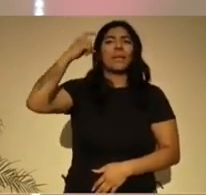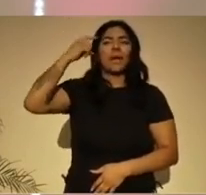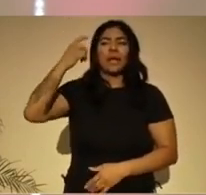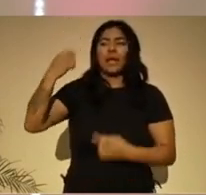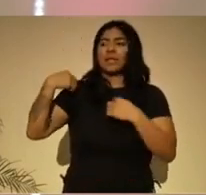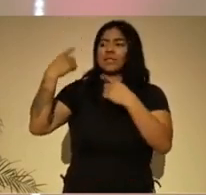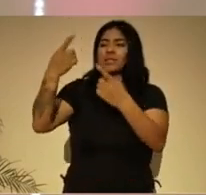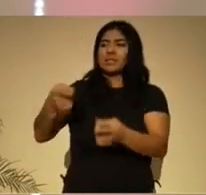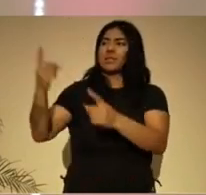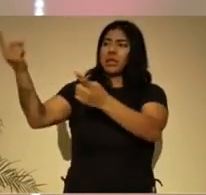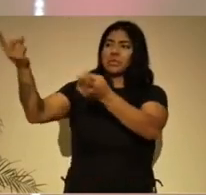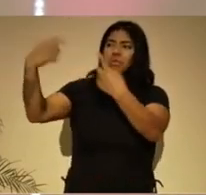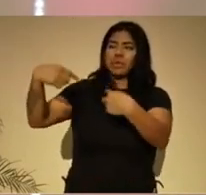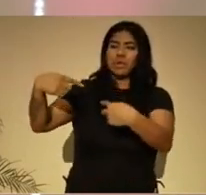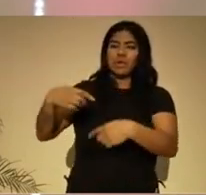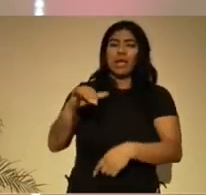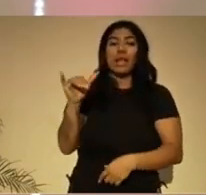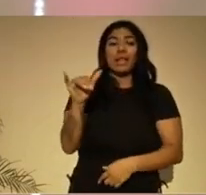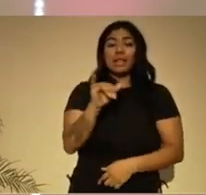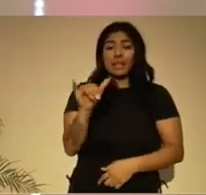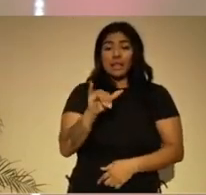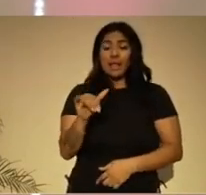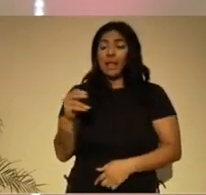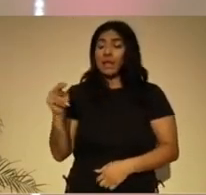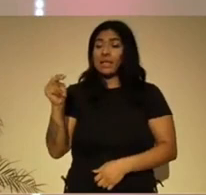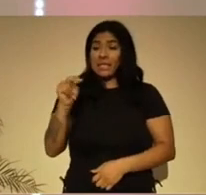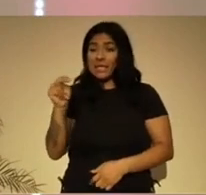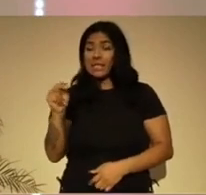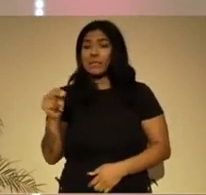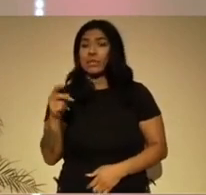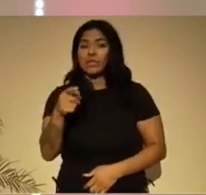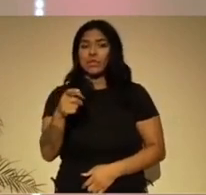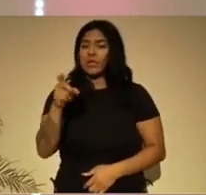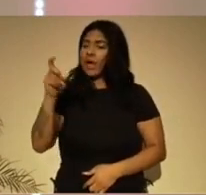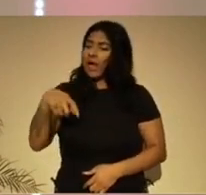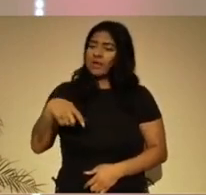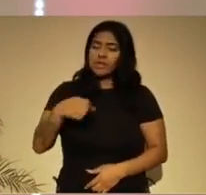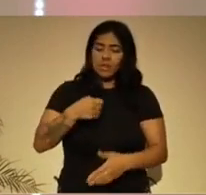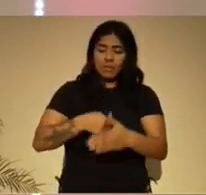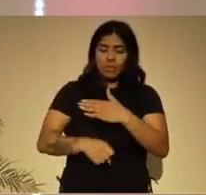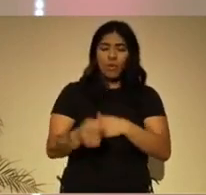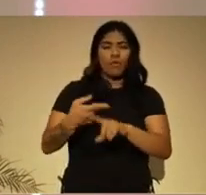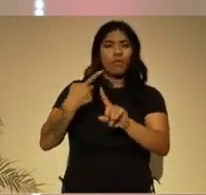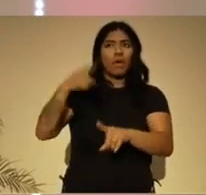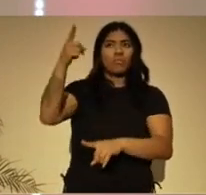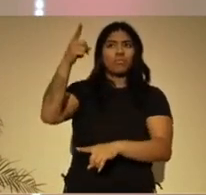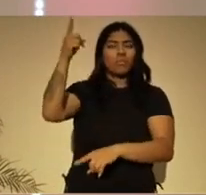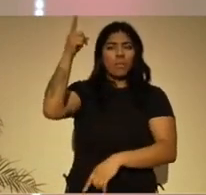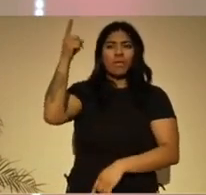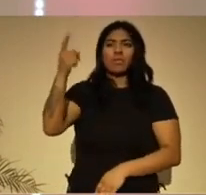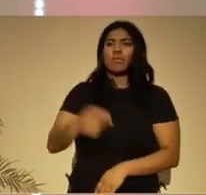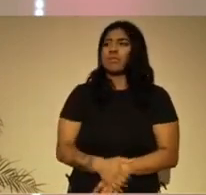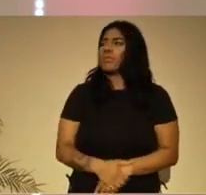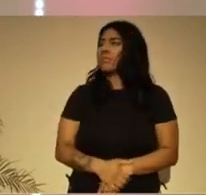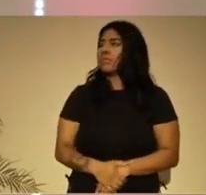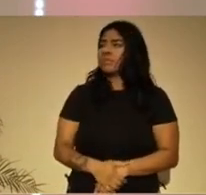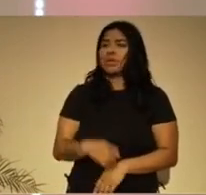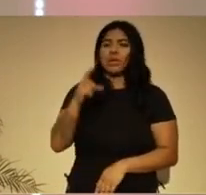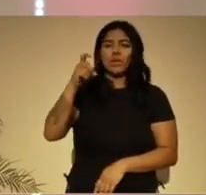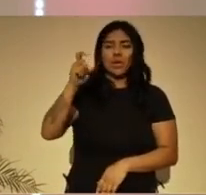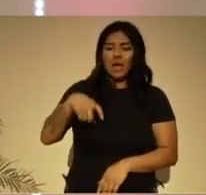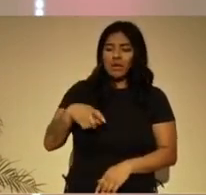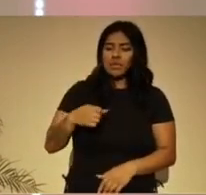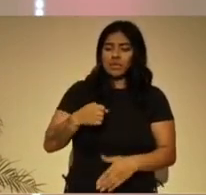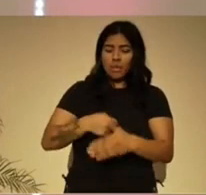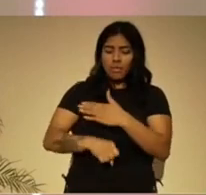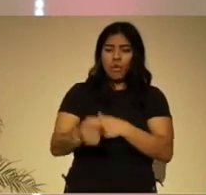Church, like Nicodemus, you gotta be born from above. You gotta be born from above.